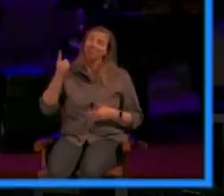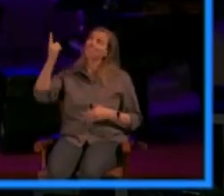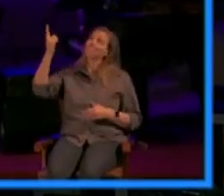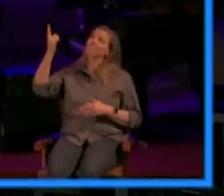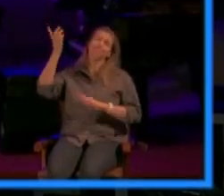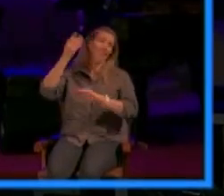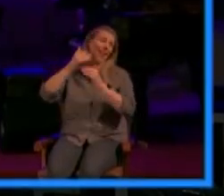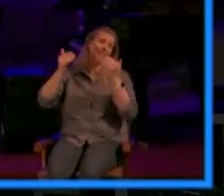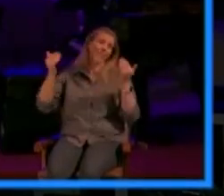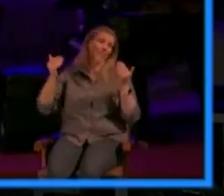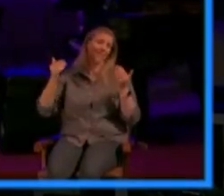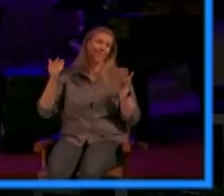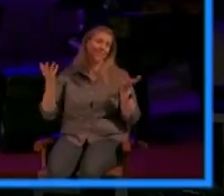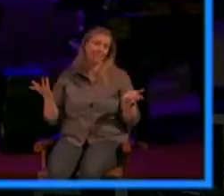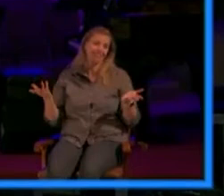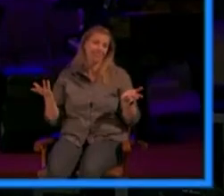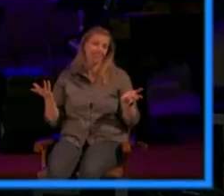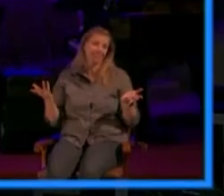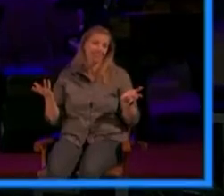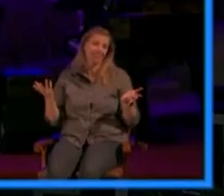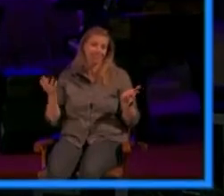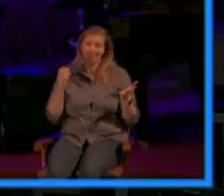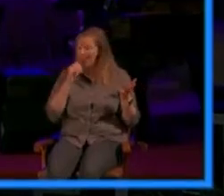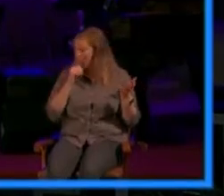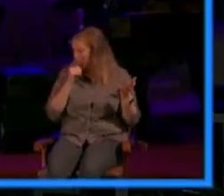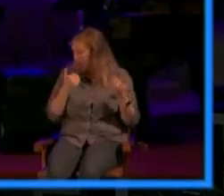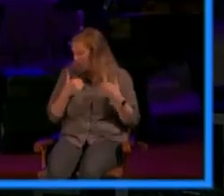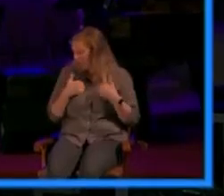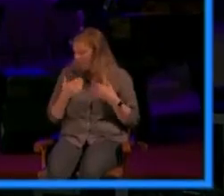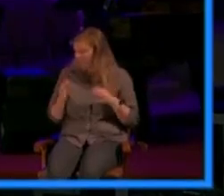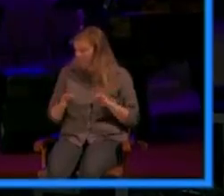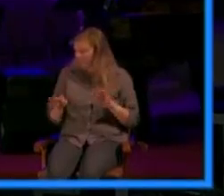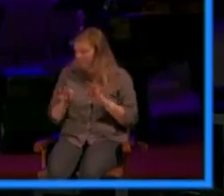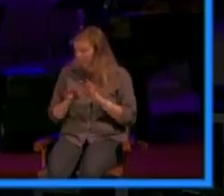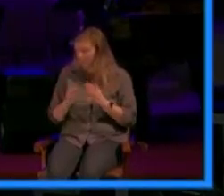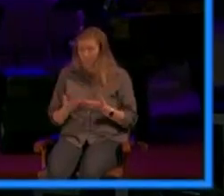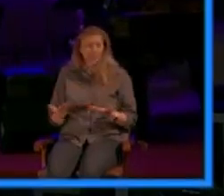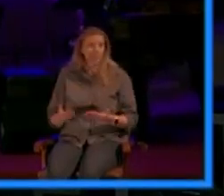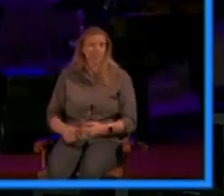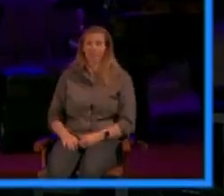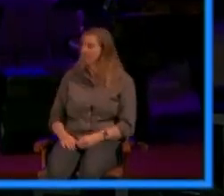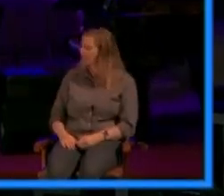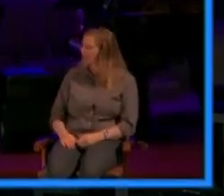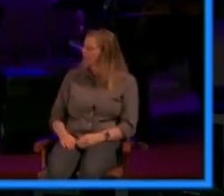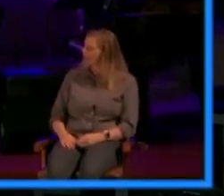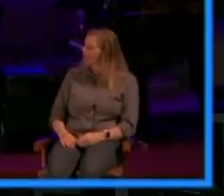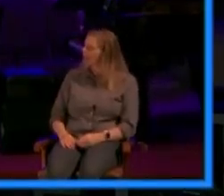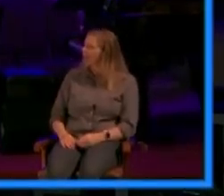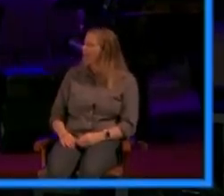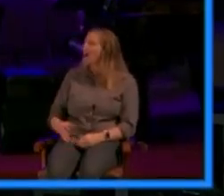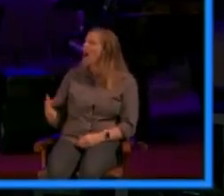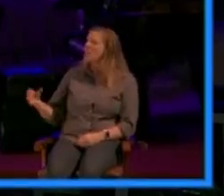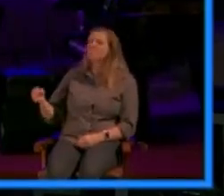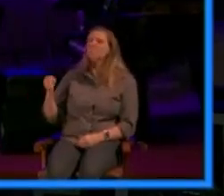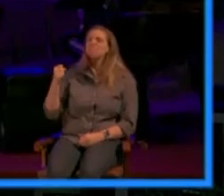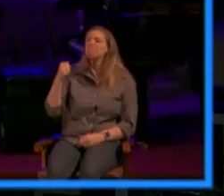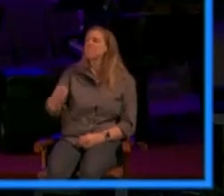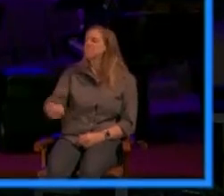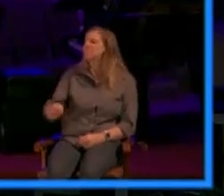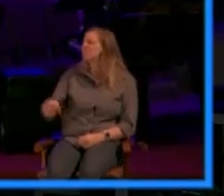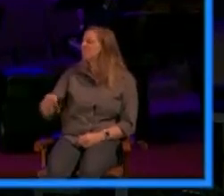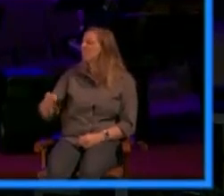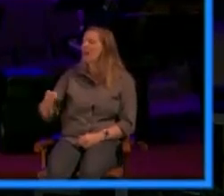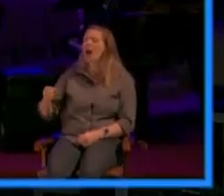my property. I have none. And then he said, well, I'm going to take you to a place where there will be no one who will even speak to you. You'll not have a